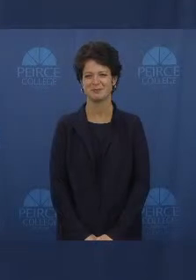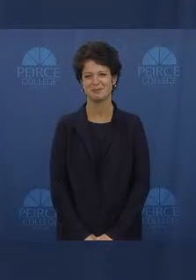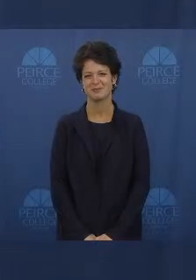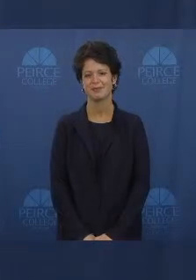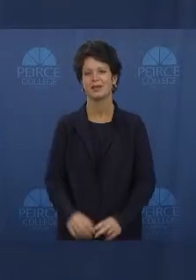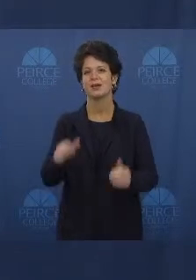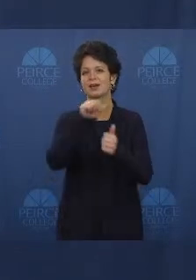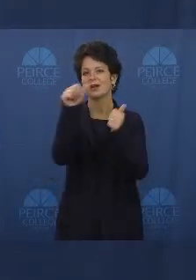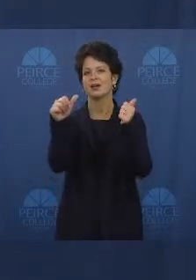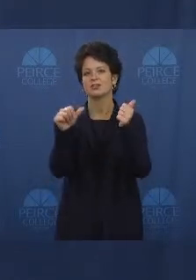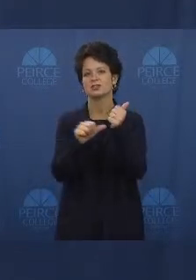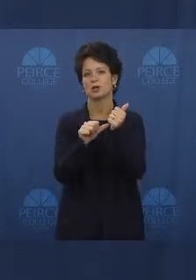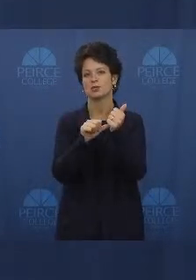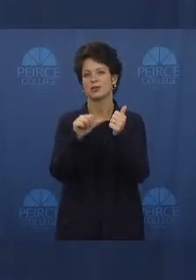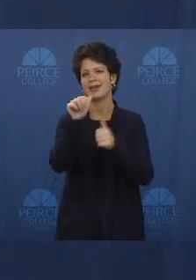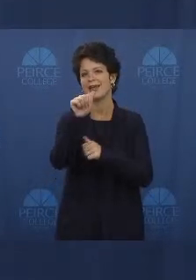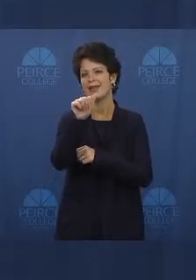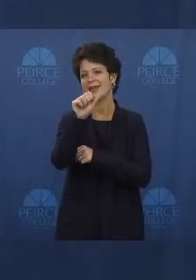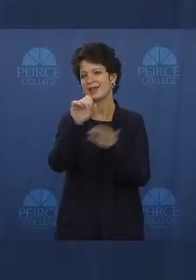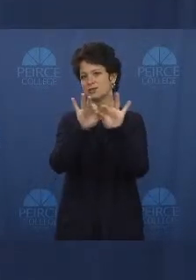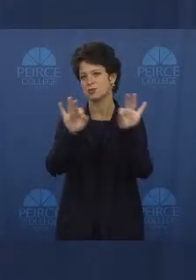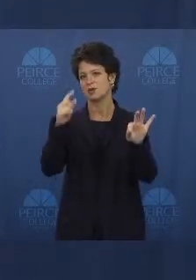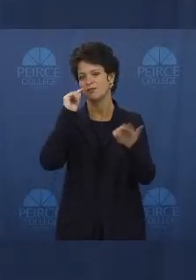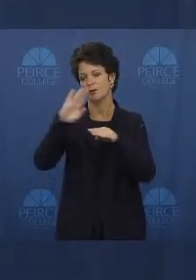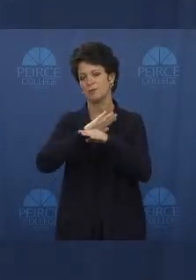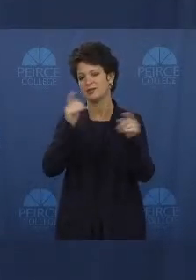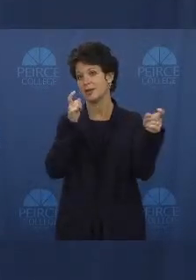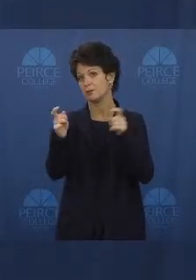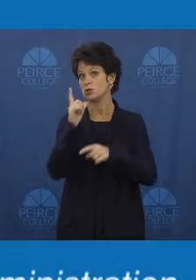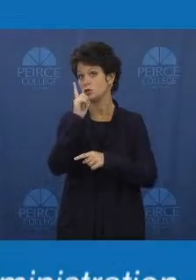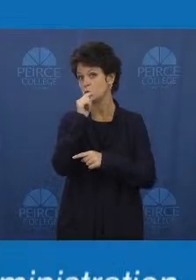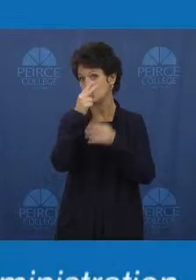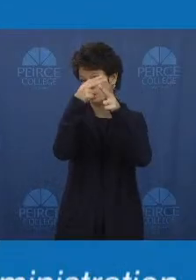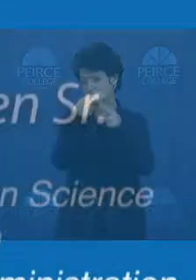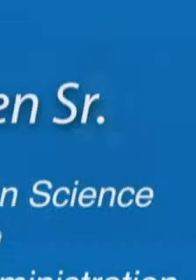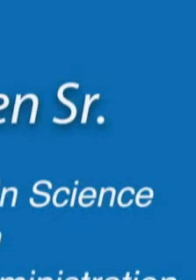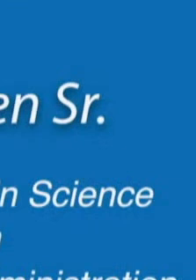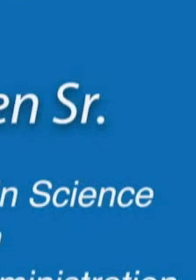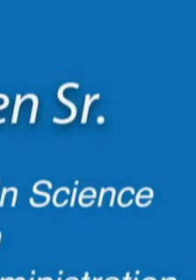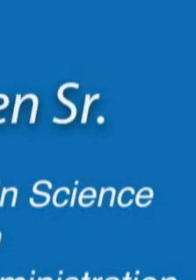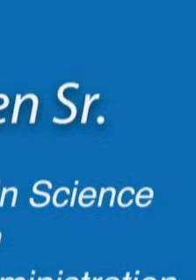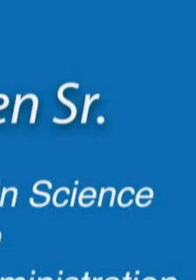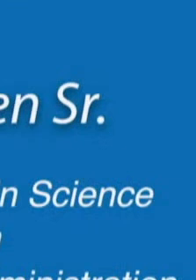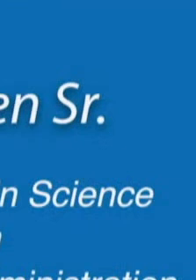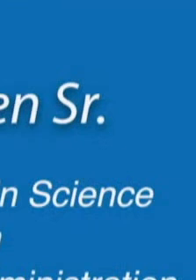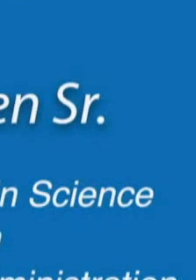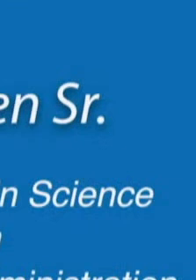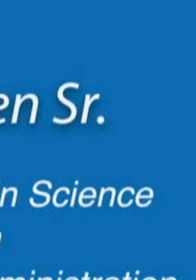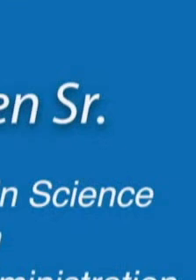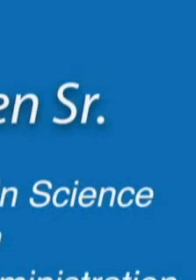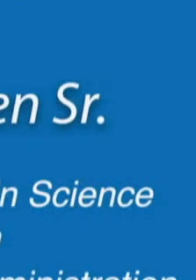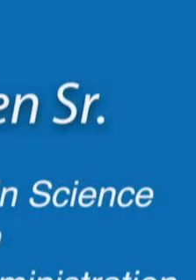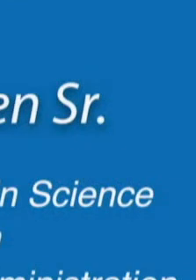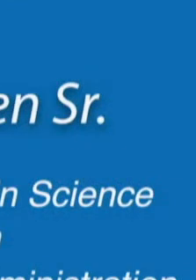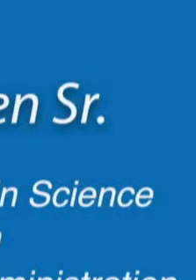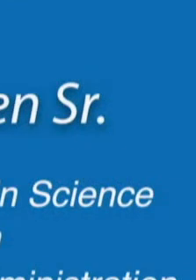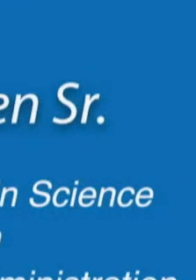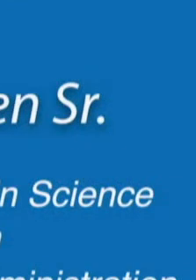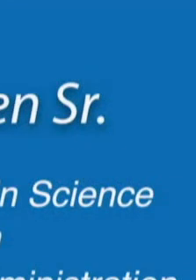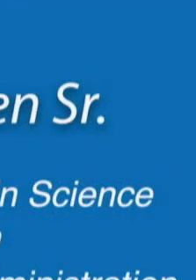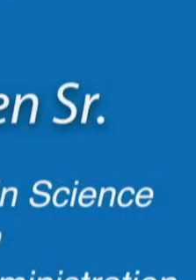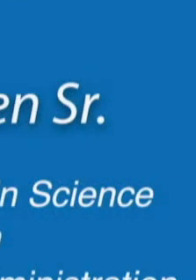The Associate in Science candidates for Business Administration are Marique J. Allen, summa cum laude.